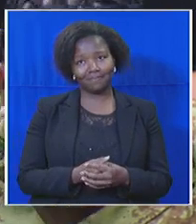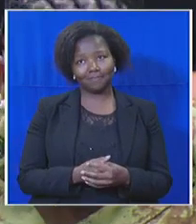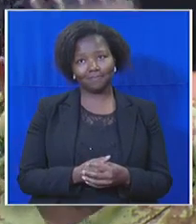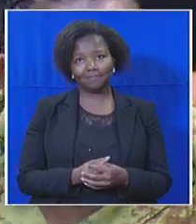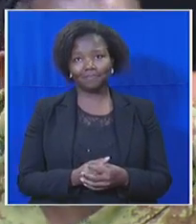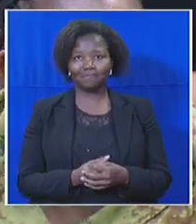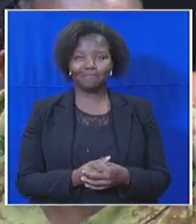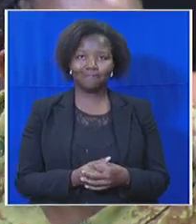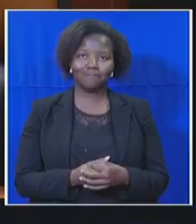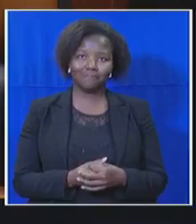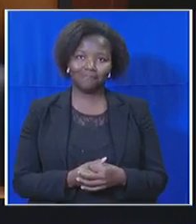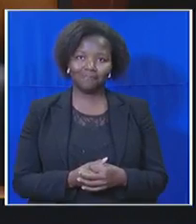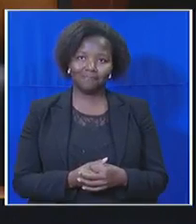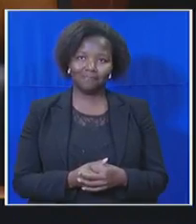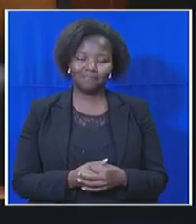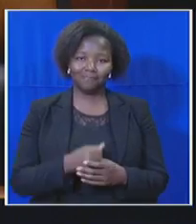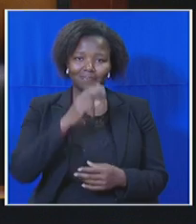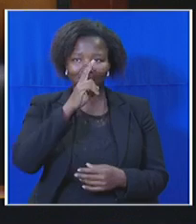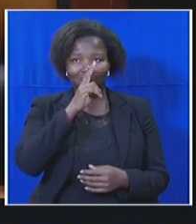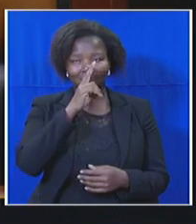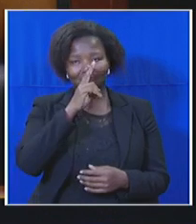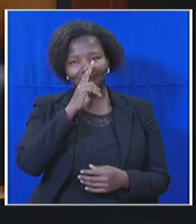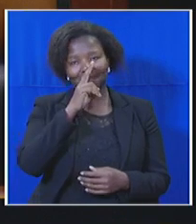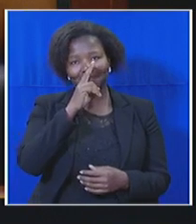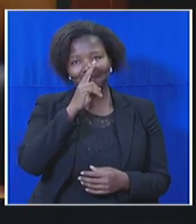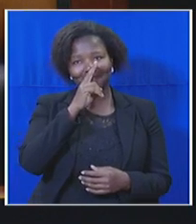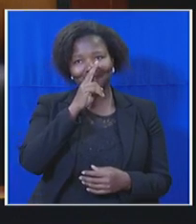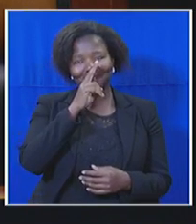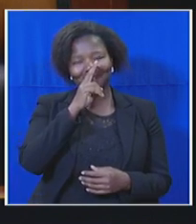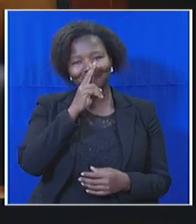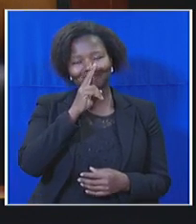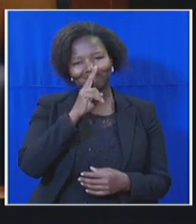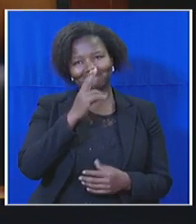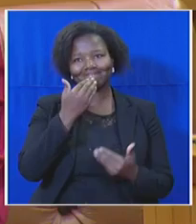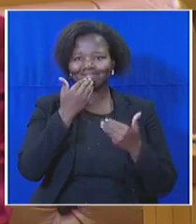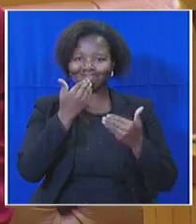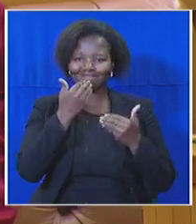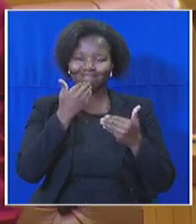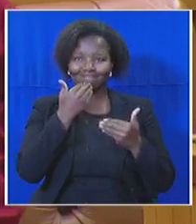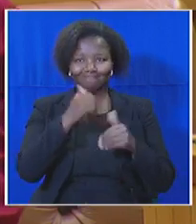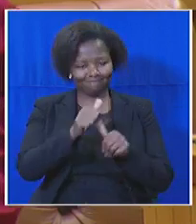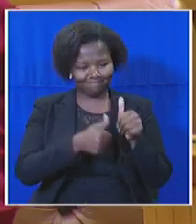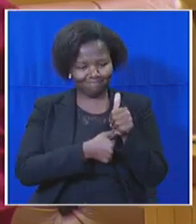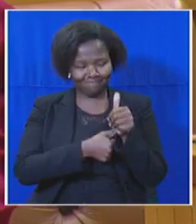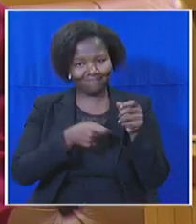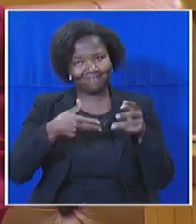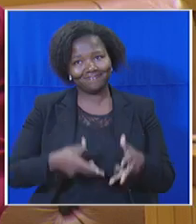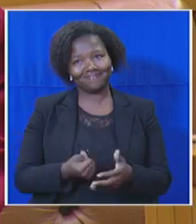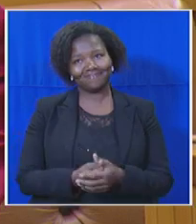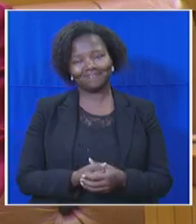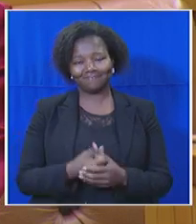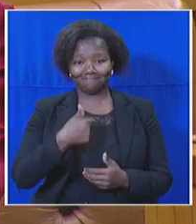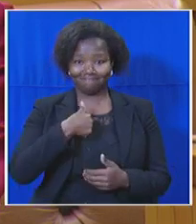Yes. Honorable Mhlongo. Thank you very much, Deputy Speaker. As I